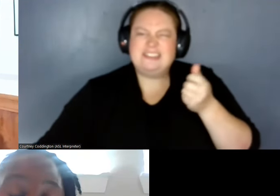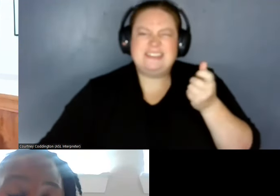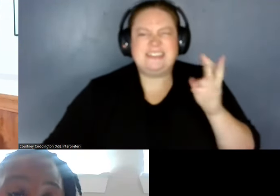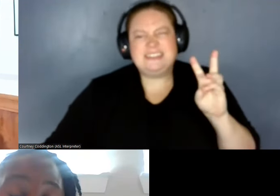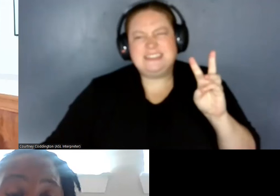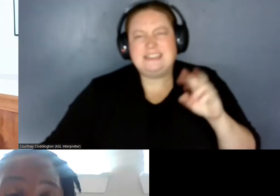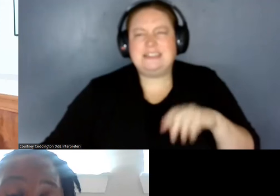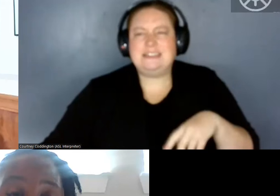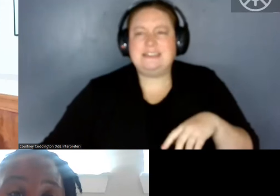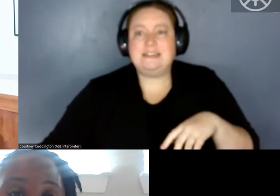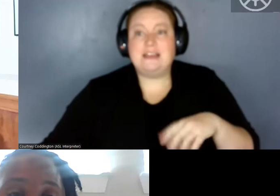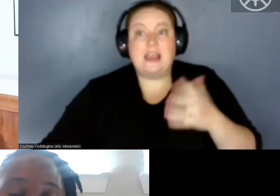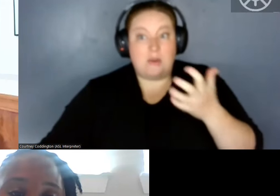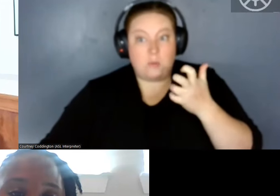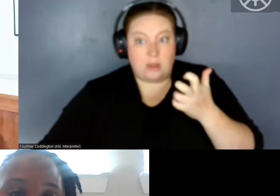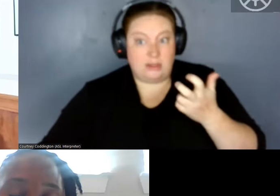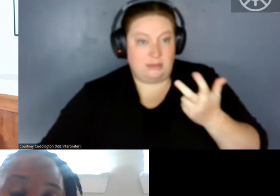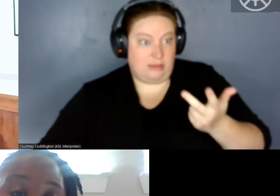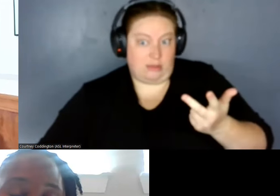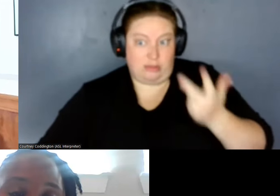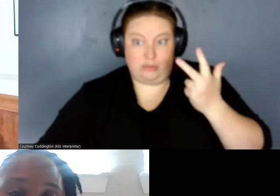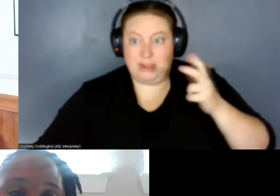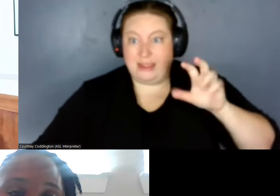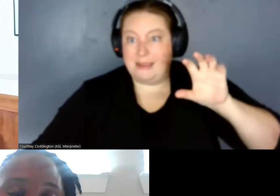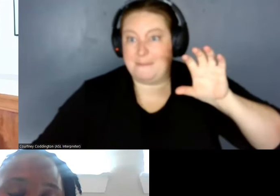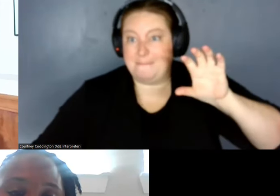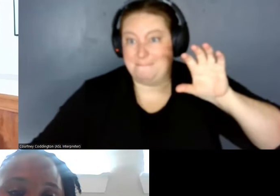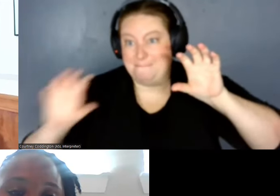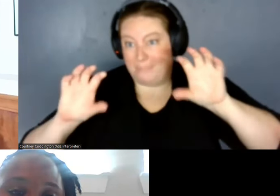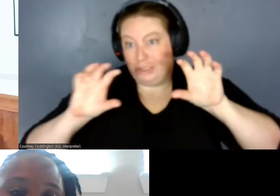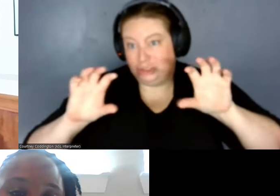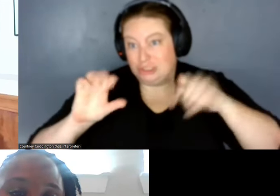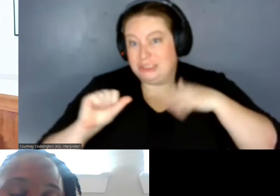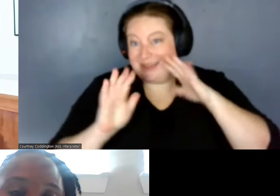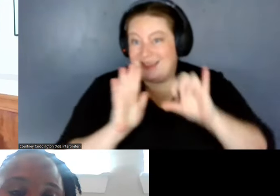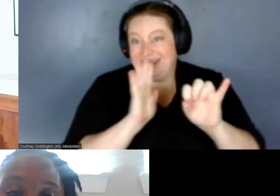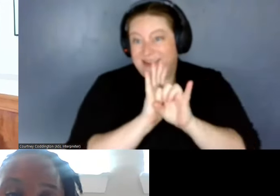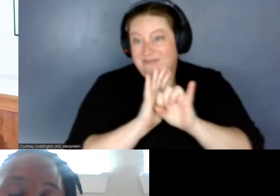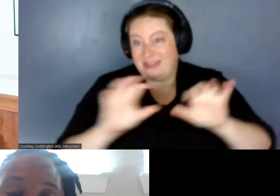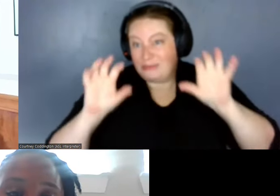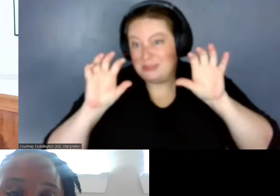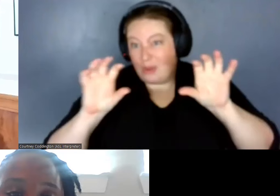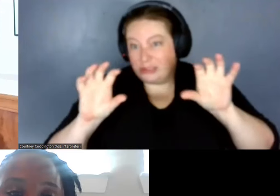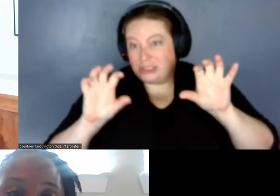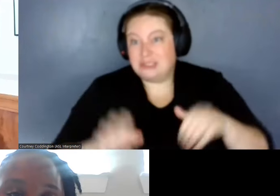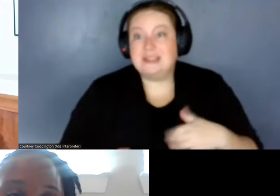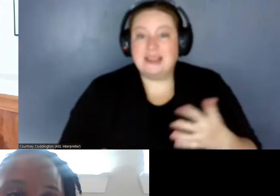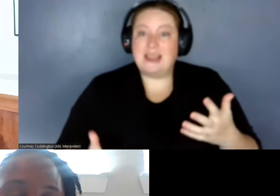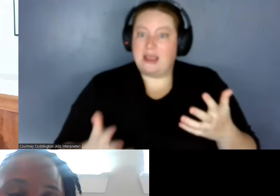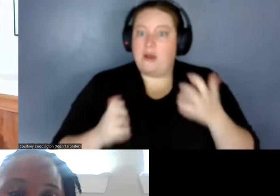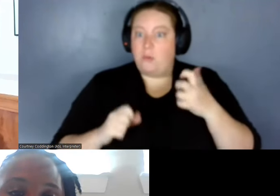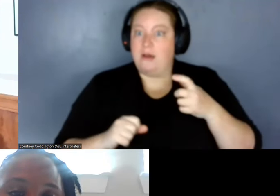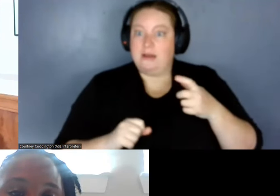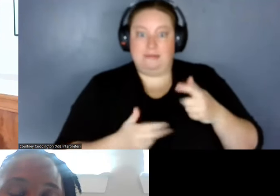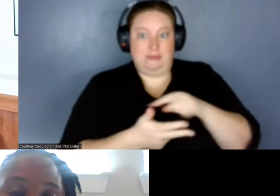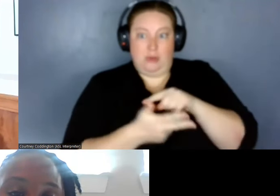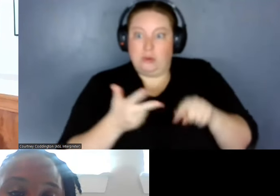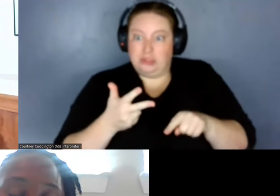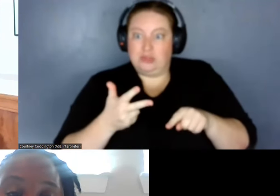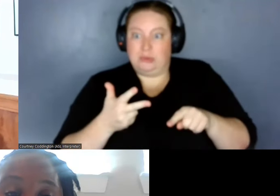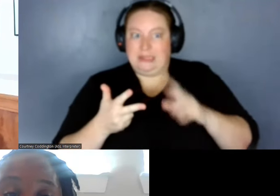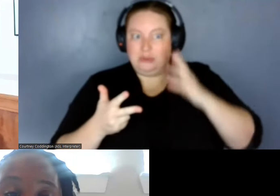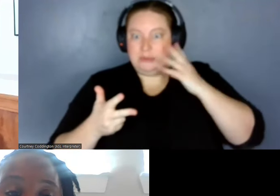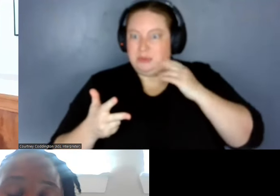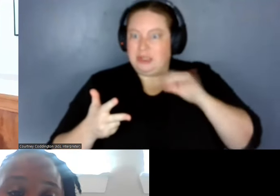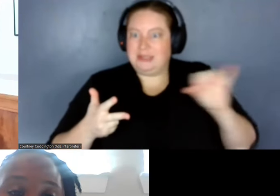wanted those three monsters, is what I identify them as, to be chained to the back of a pickup truck,